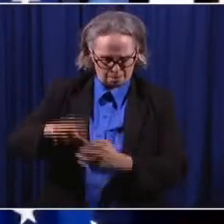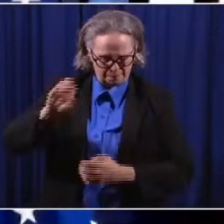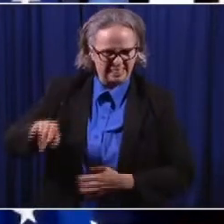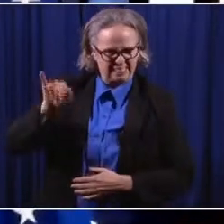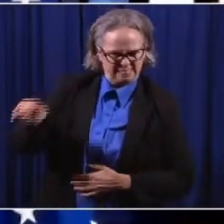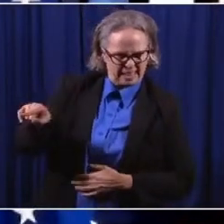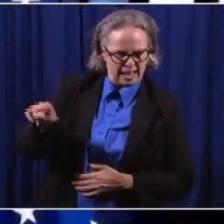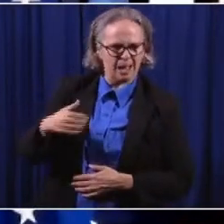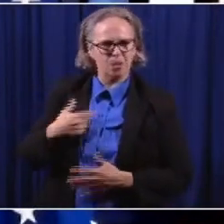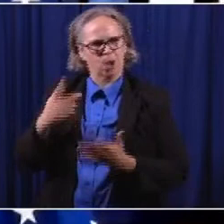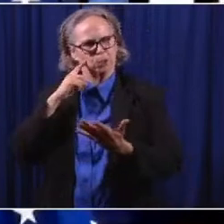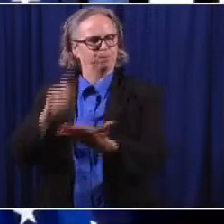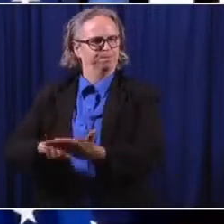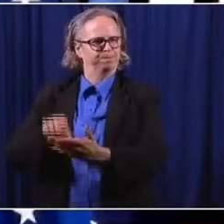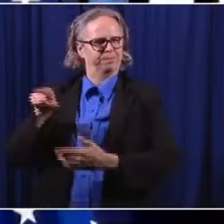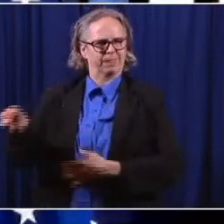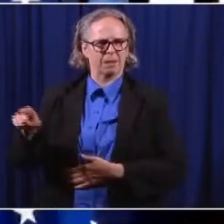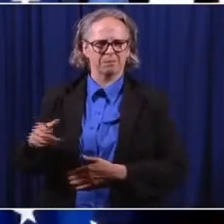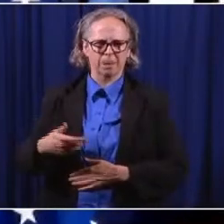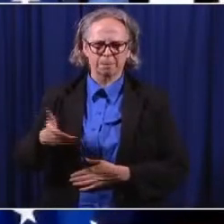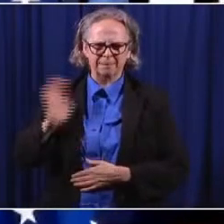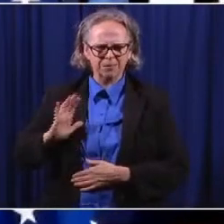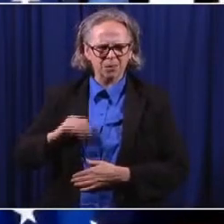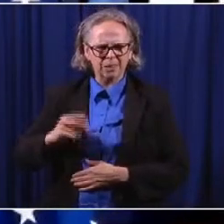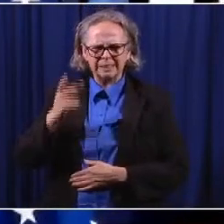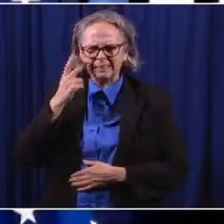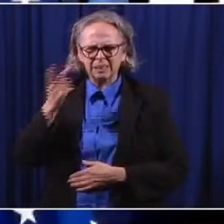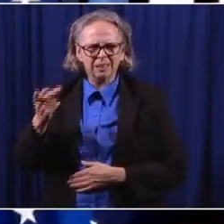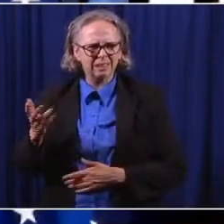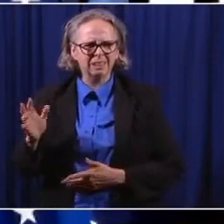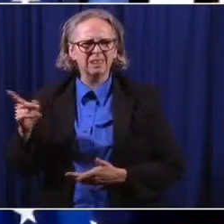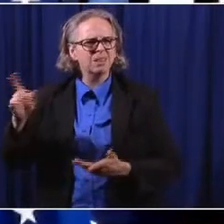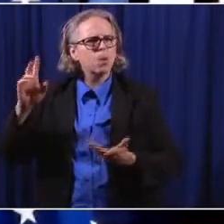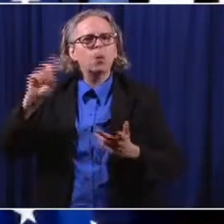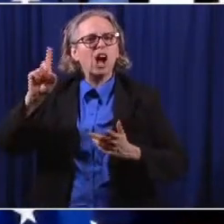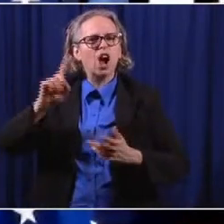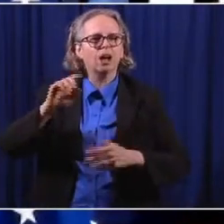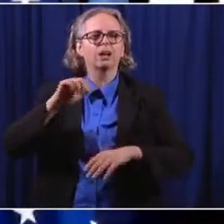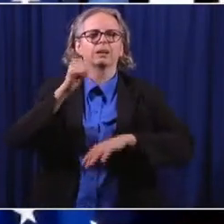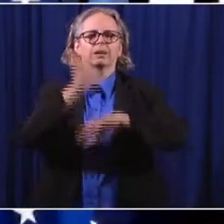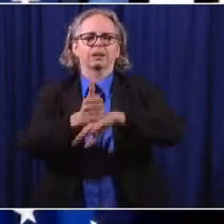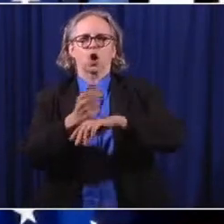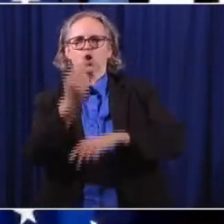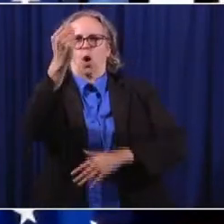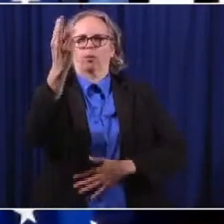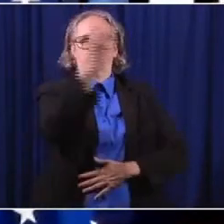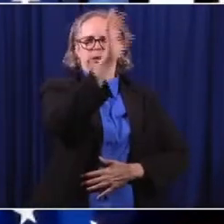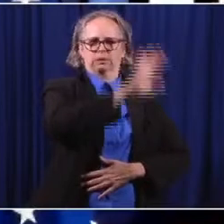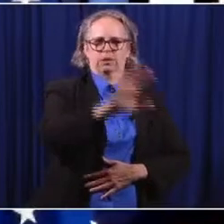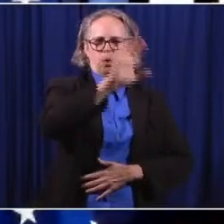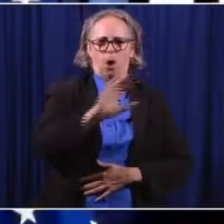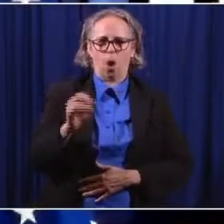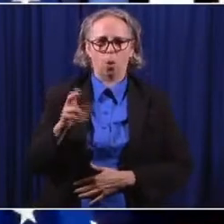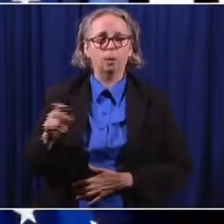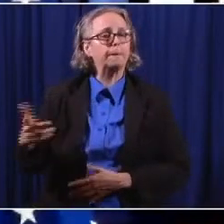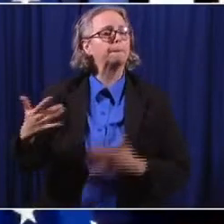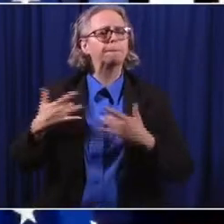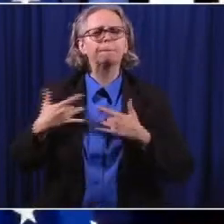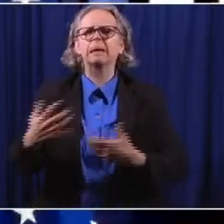when I was traveling to Northwest Ohio. And they typically